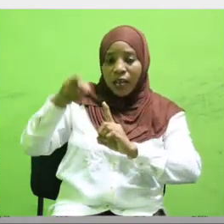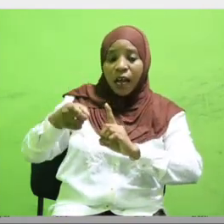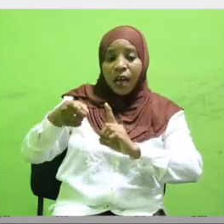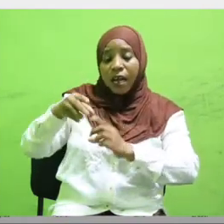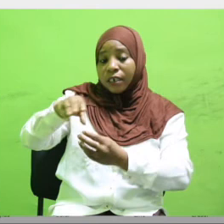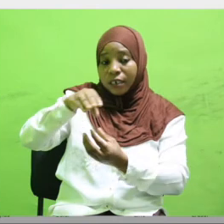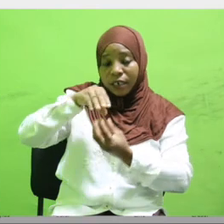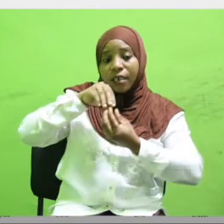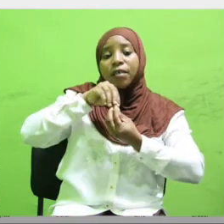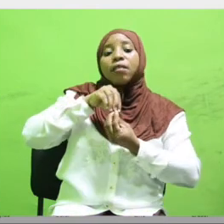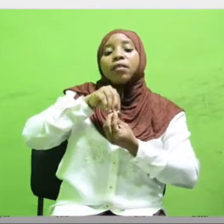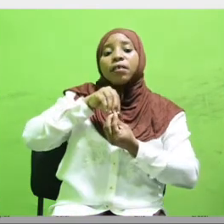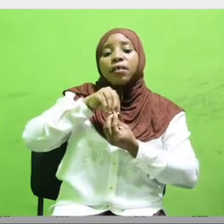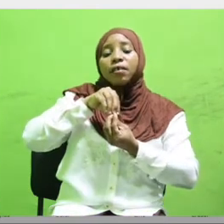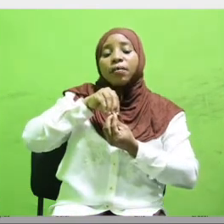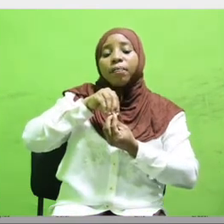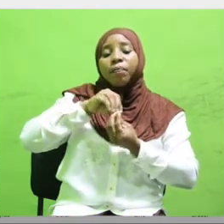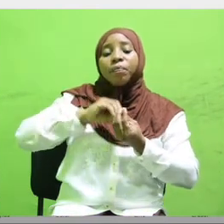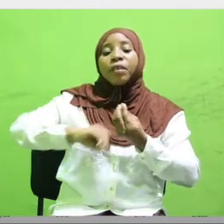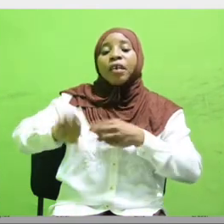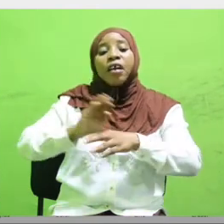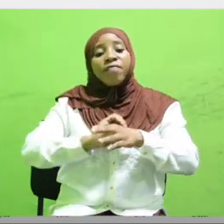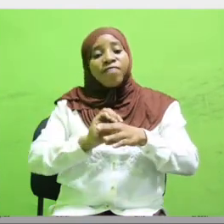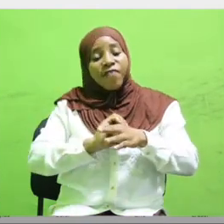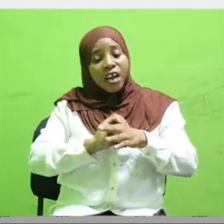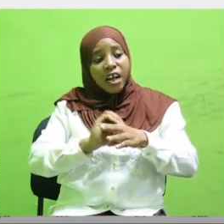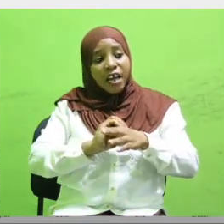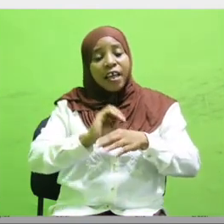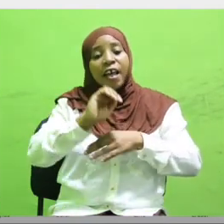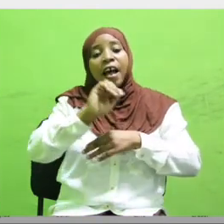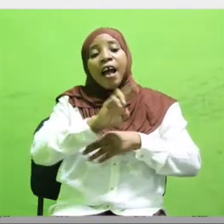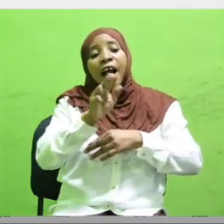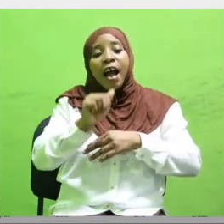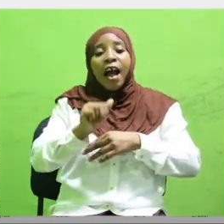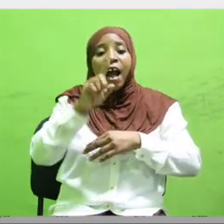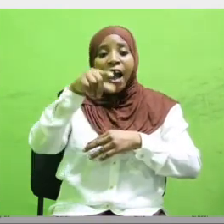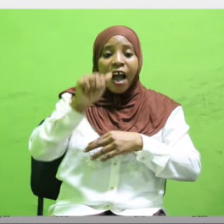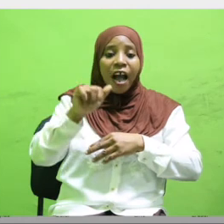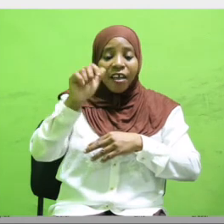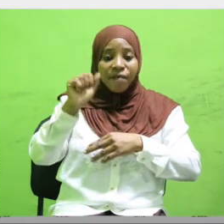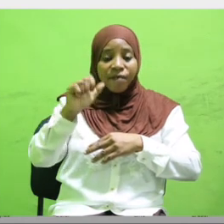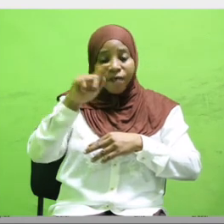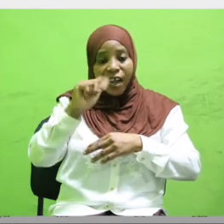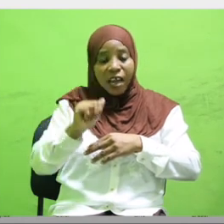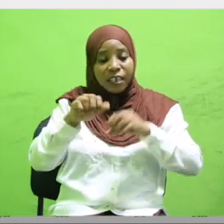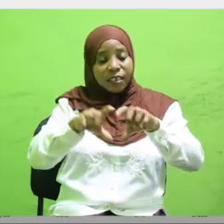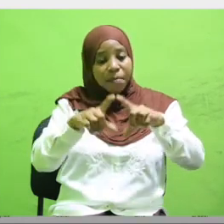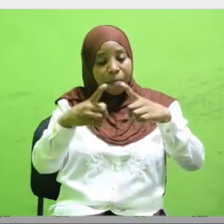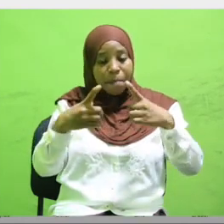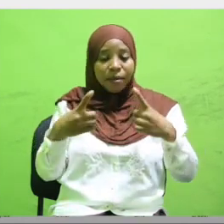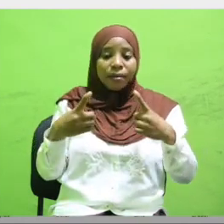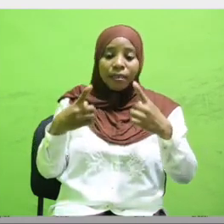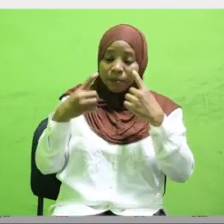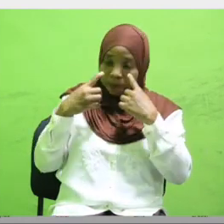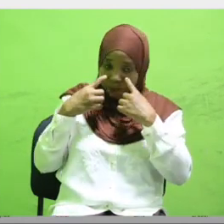they both have structures which anchor them to the ground, even though they are different. As in plants,